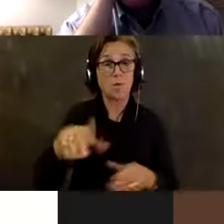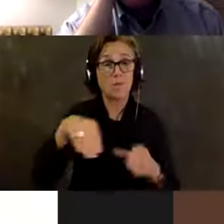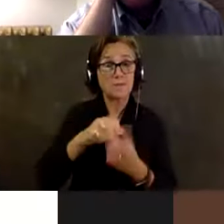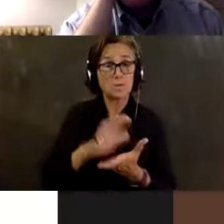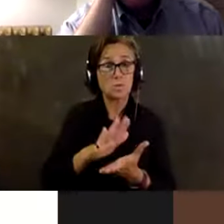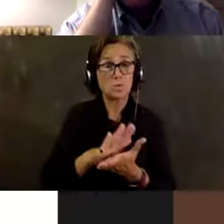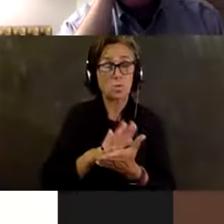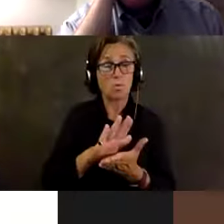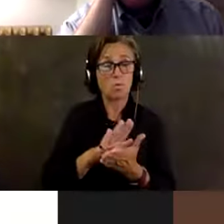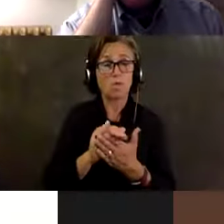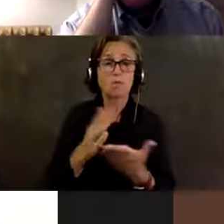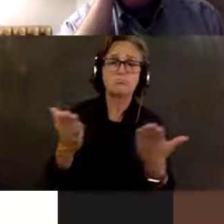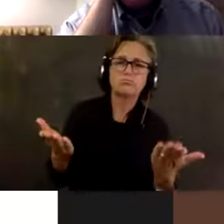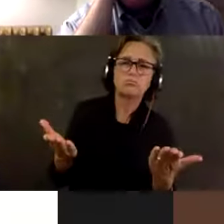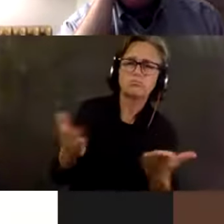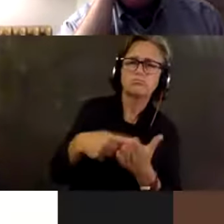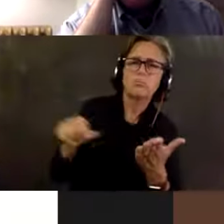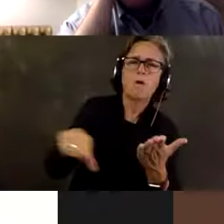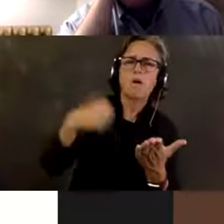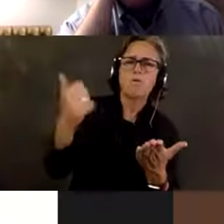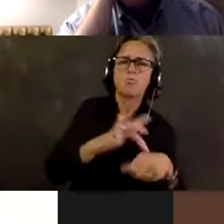some other resources for books.